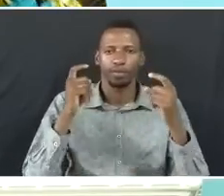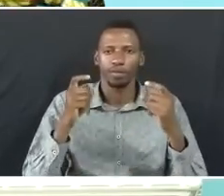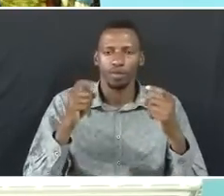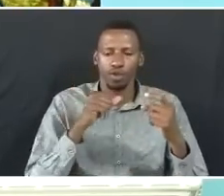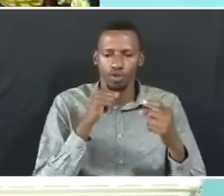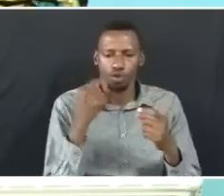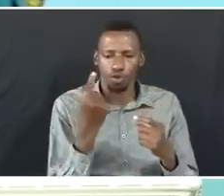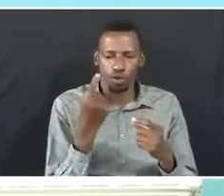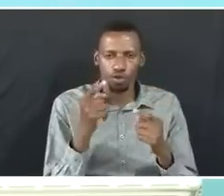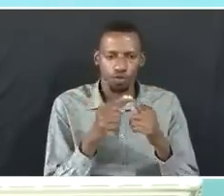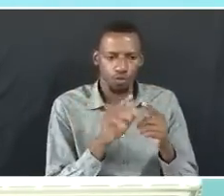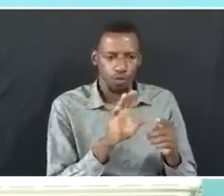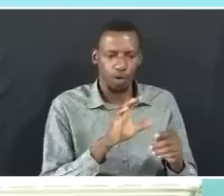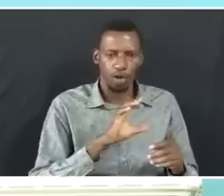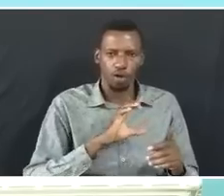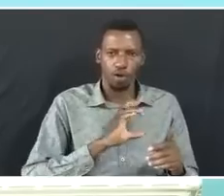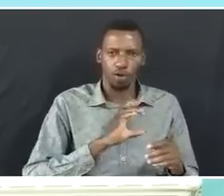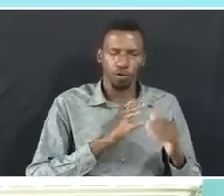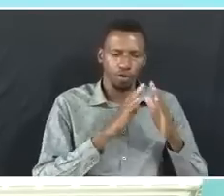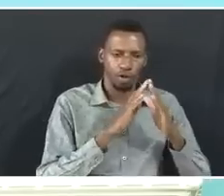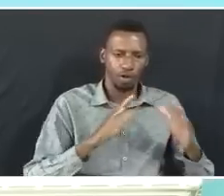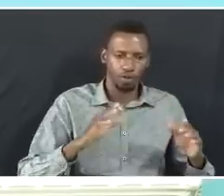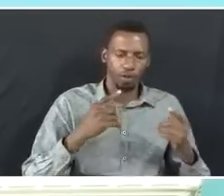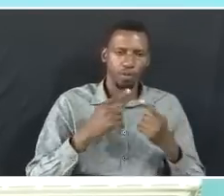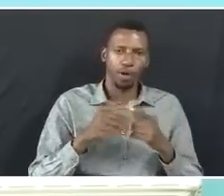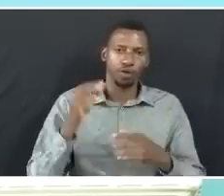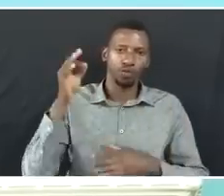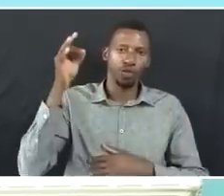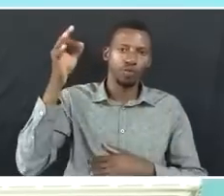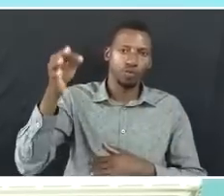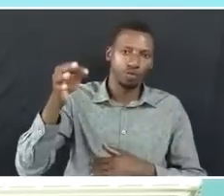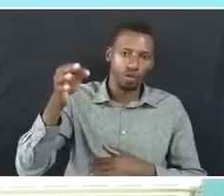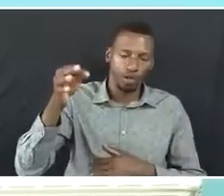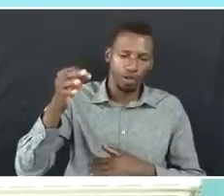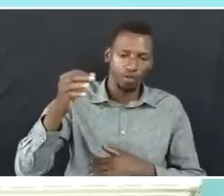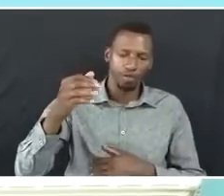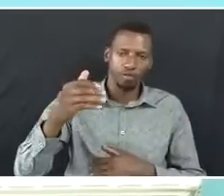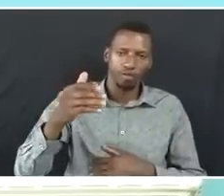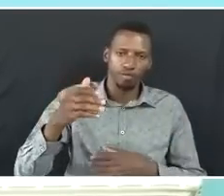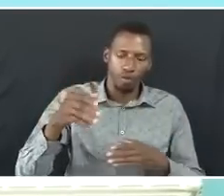own household, but to future generations.